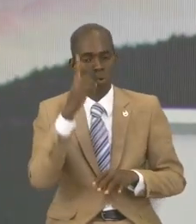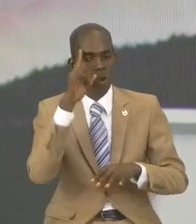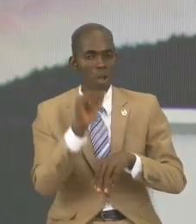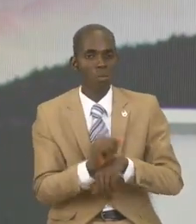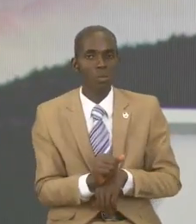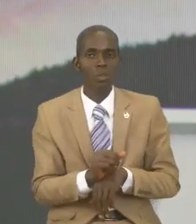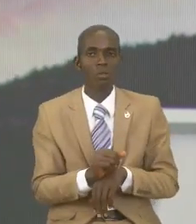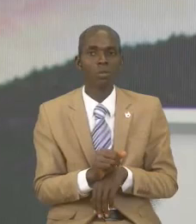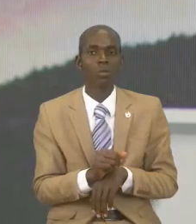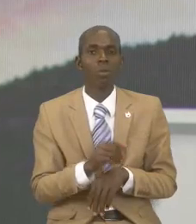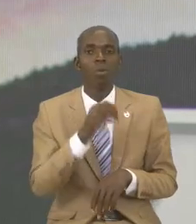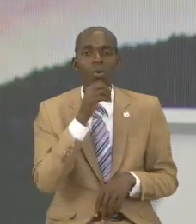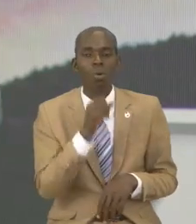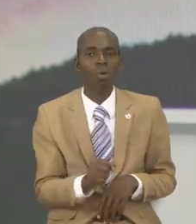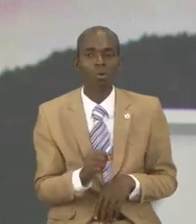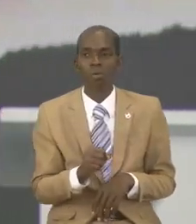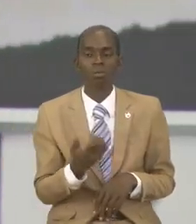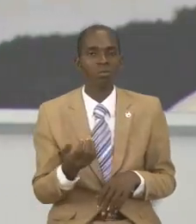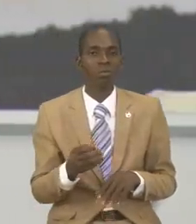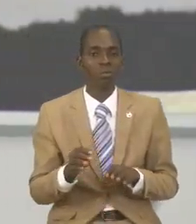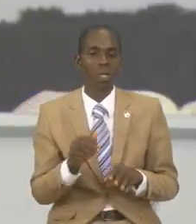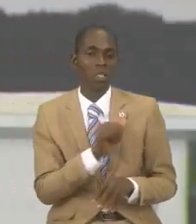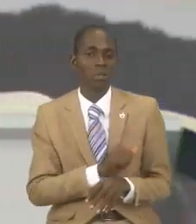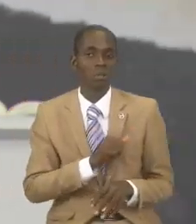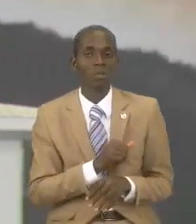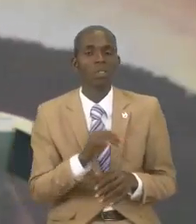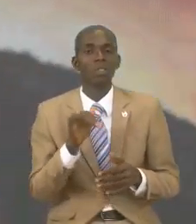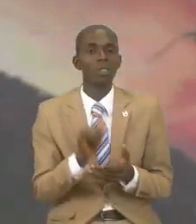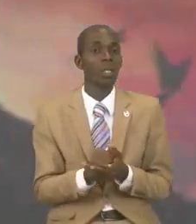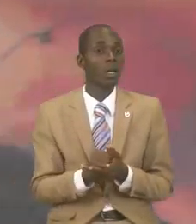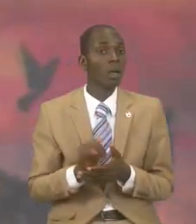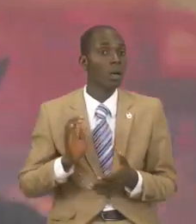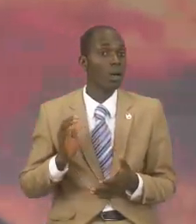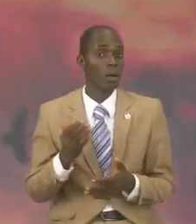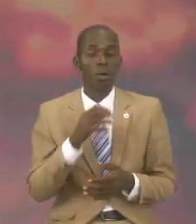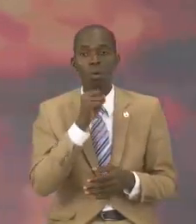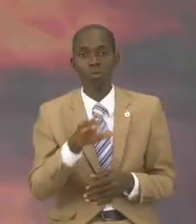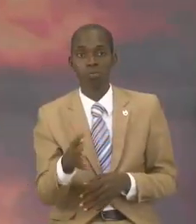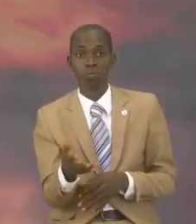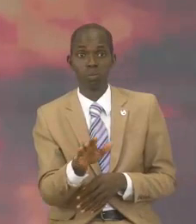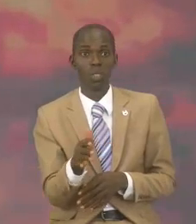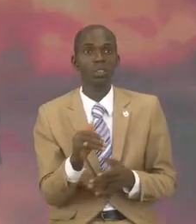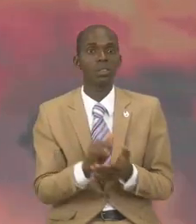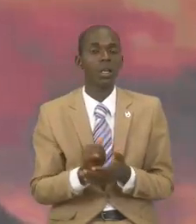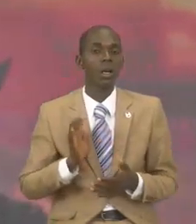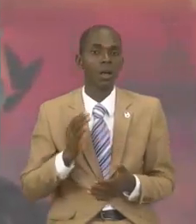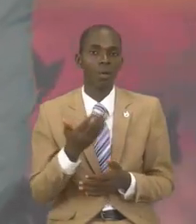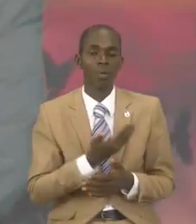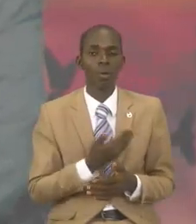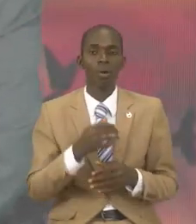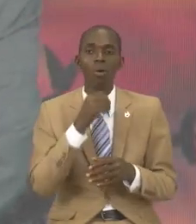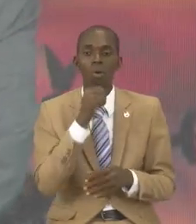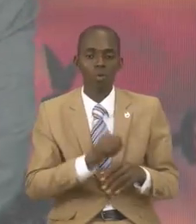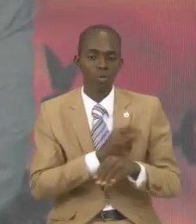old indulgence, that our old man is crucified with